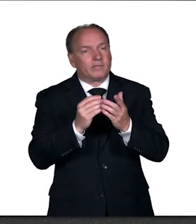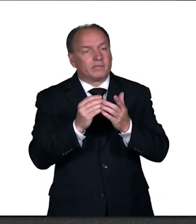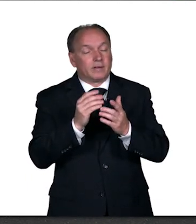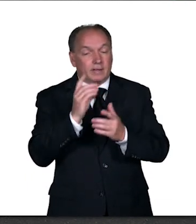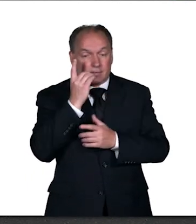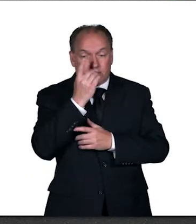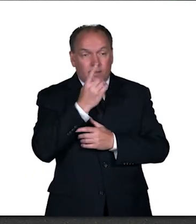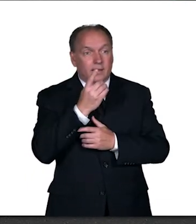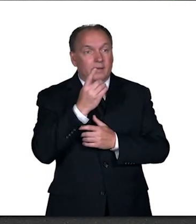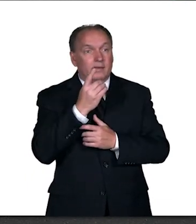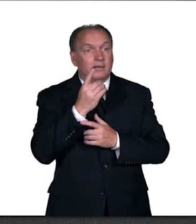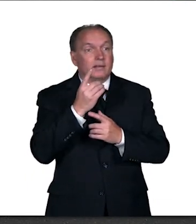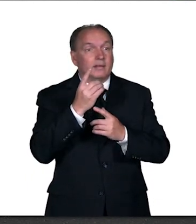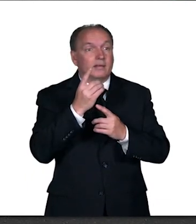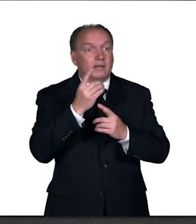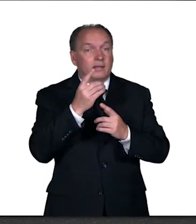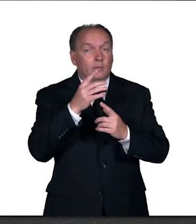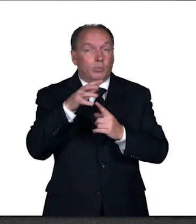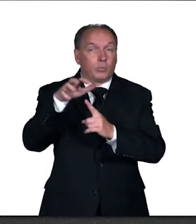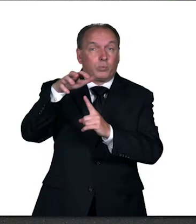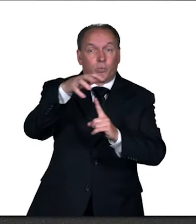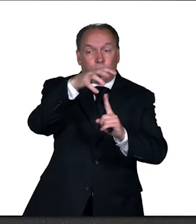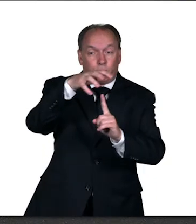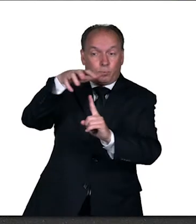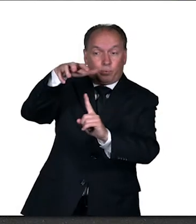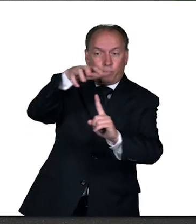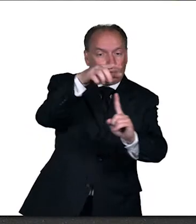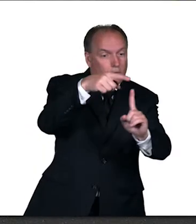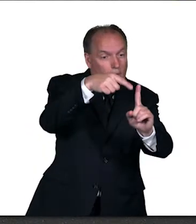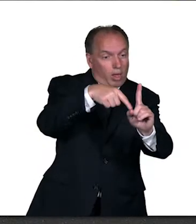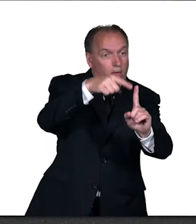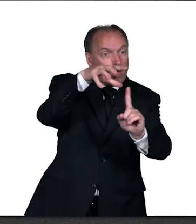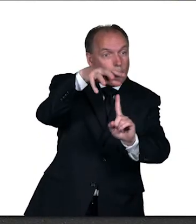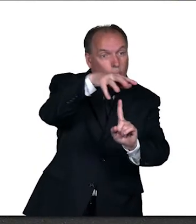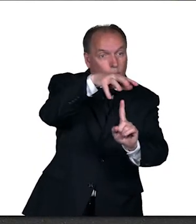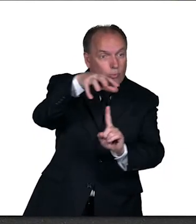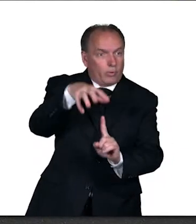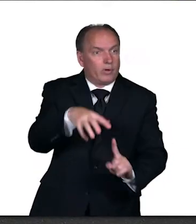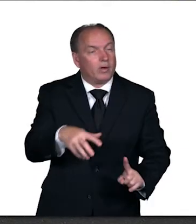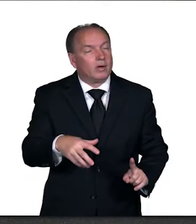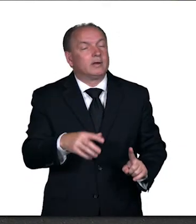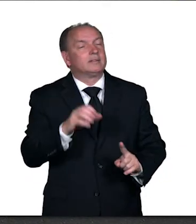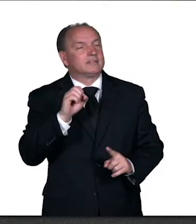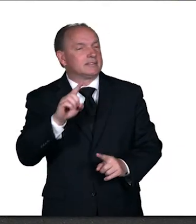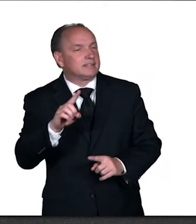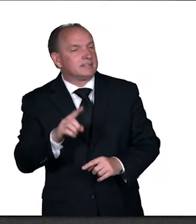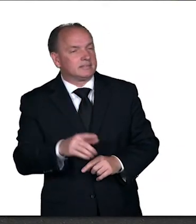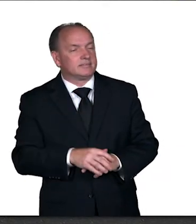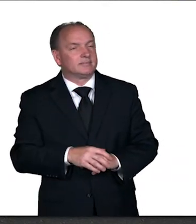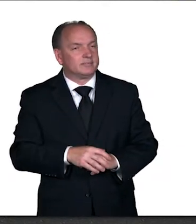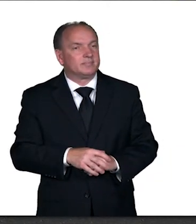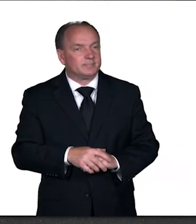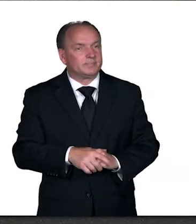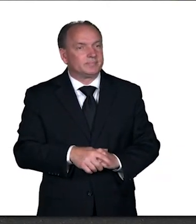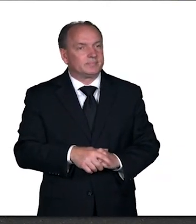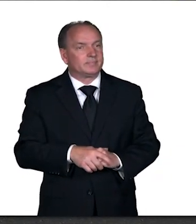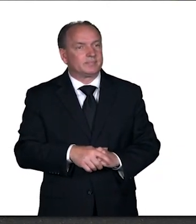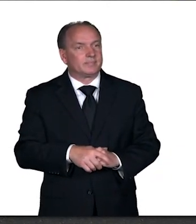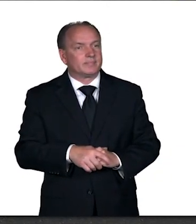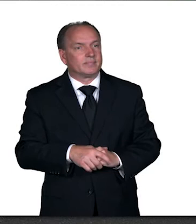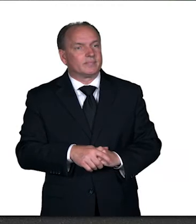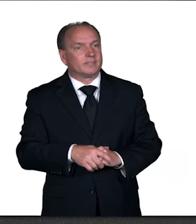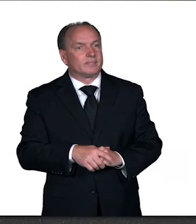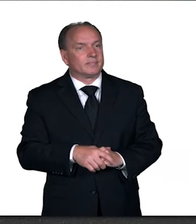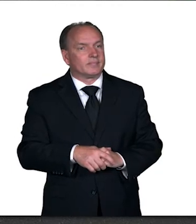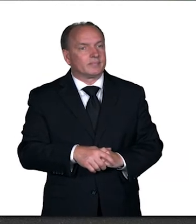the dandelion that carry the seeds. So get a couple more. I need